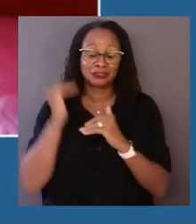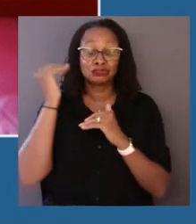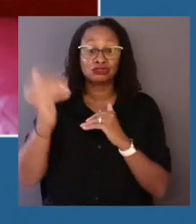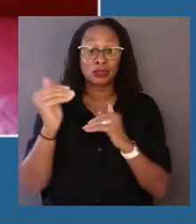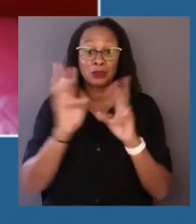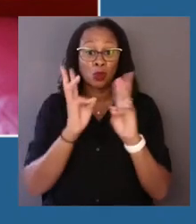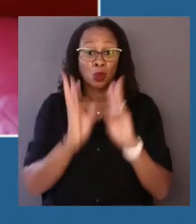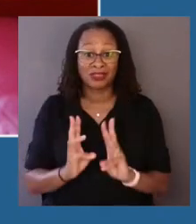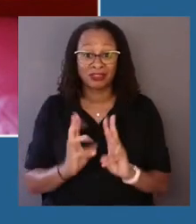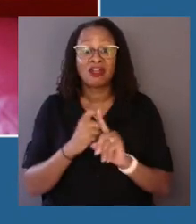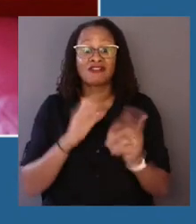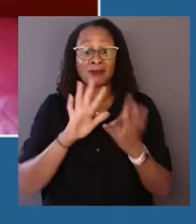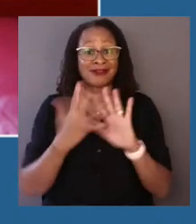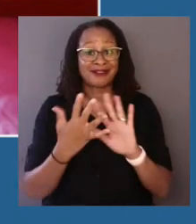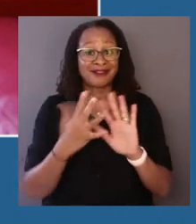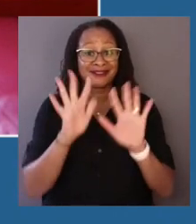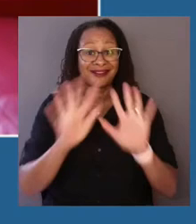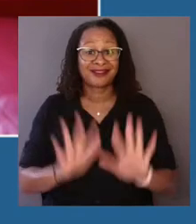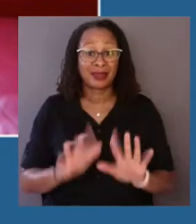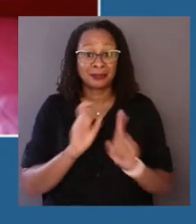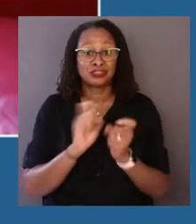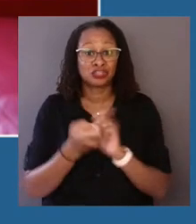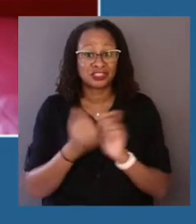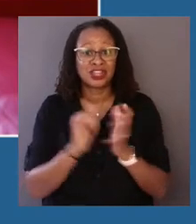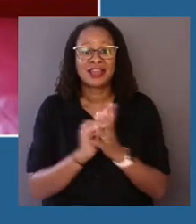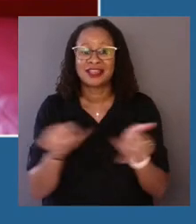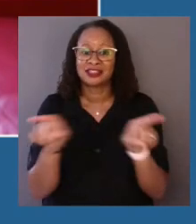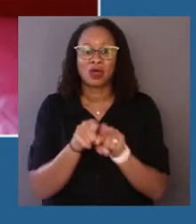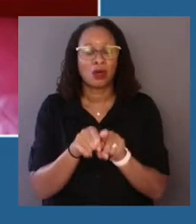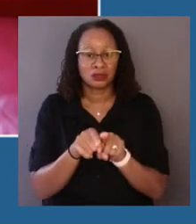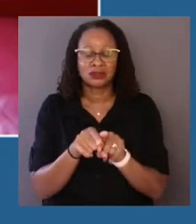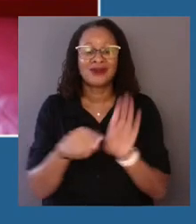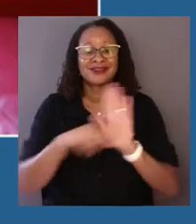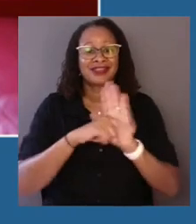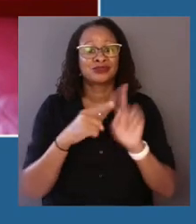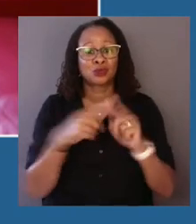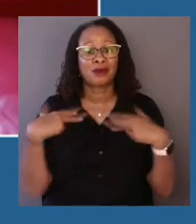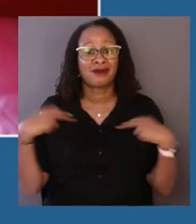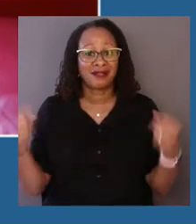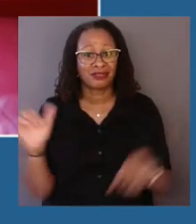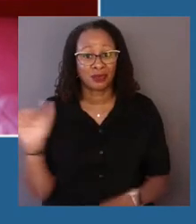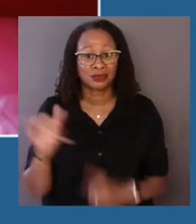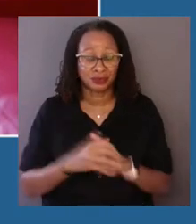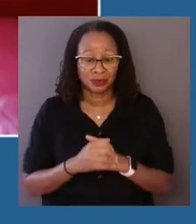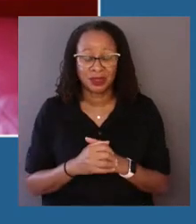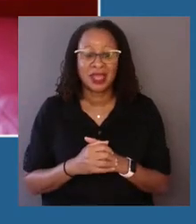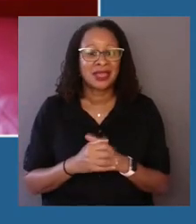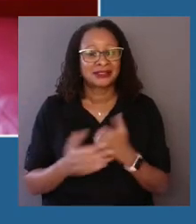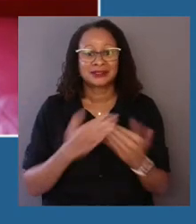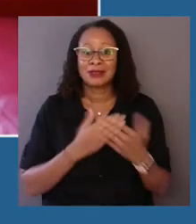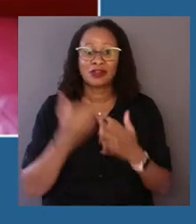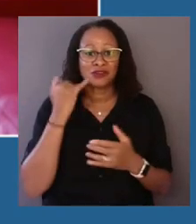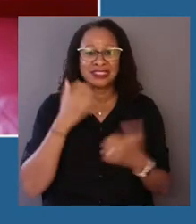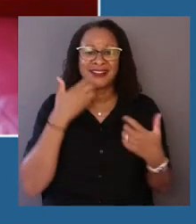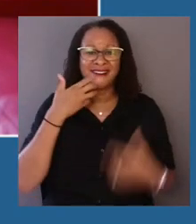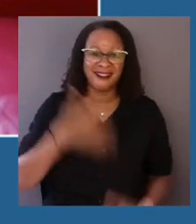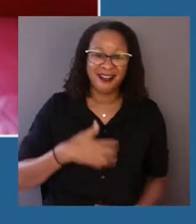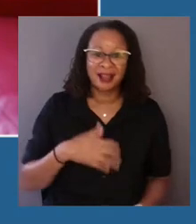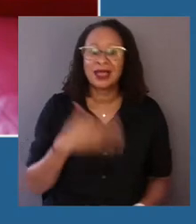climate change is also wreaking on our health, whether it's extreme heat, poor air